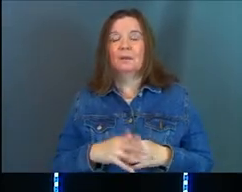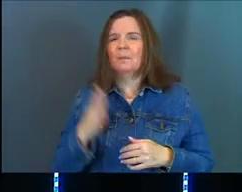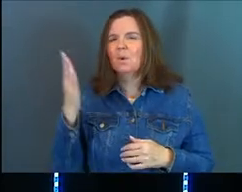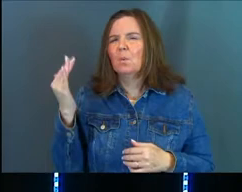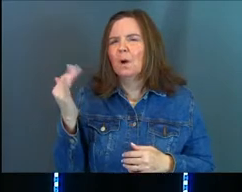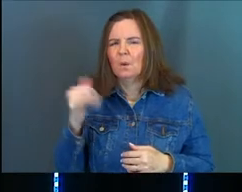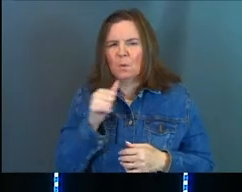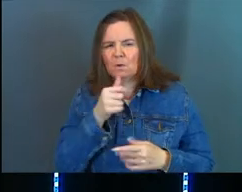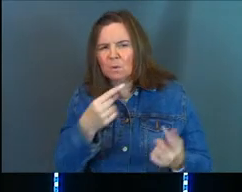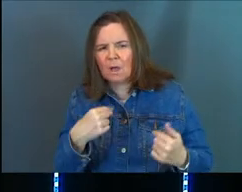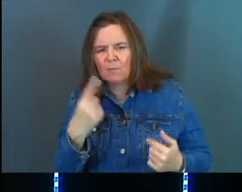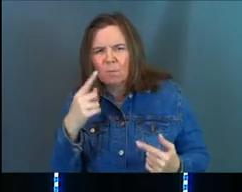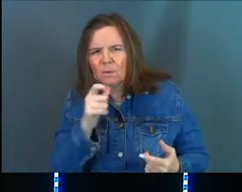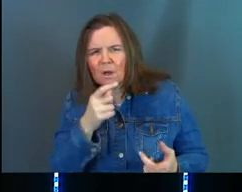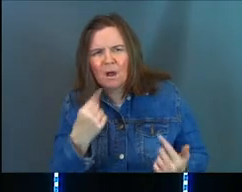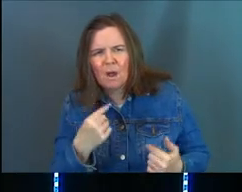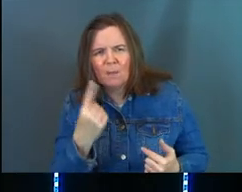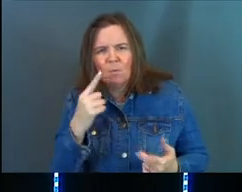But why? Why aren't you going to come?